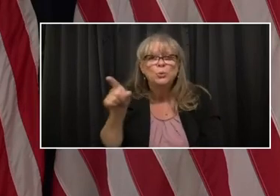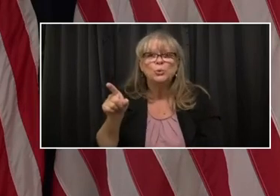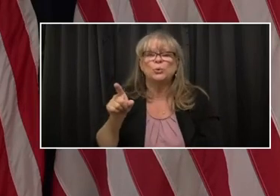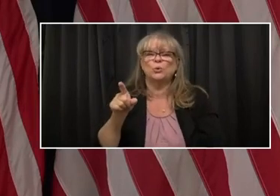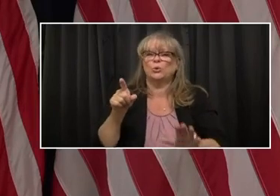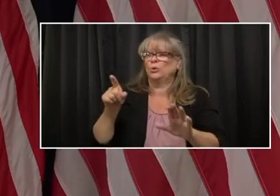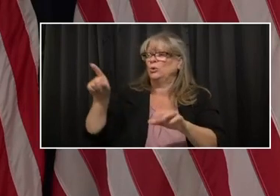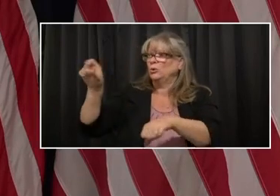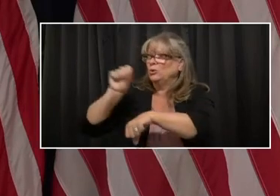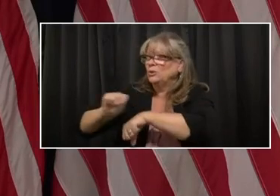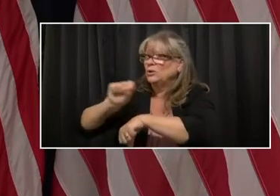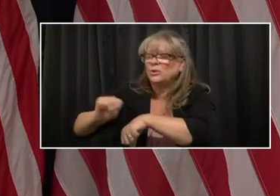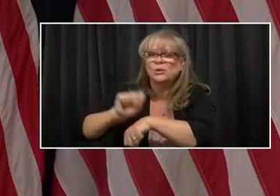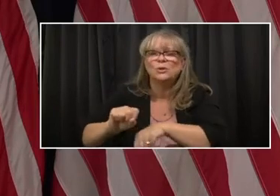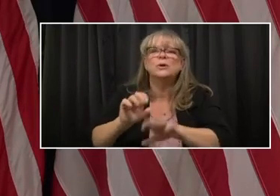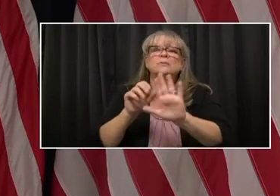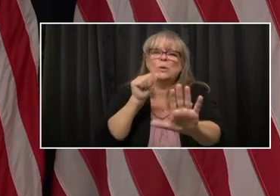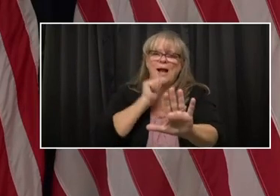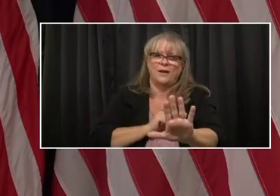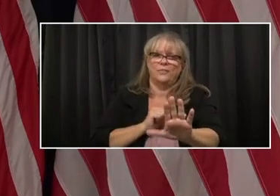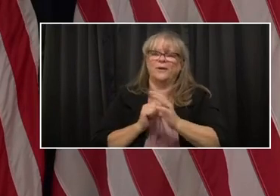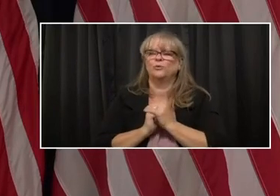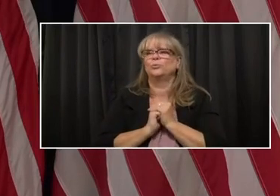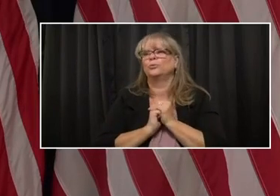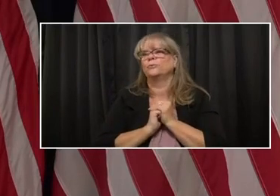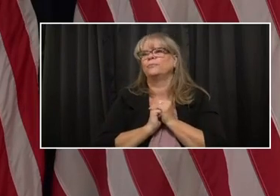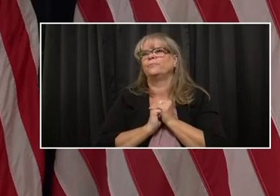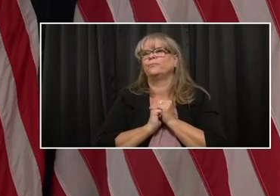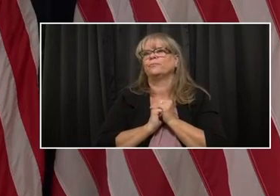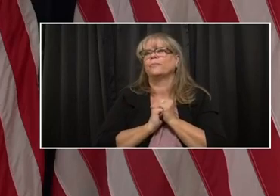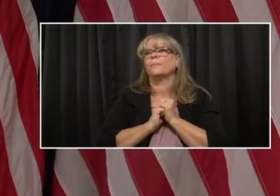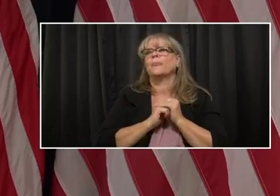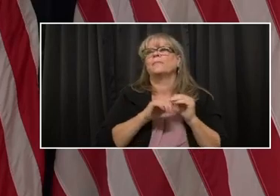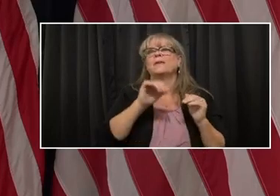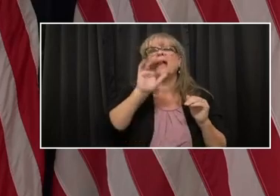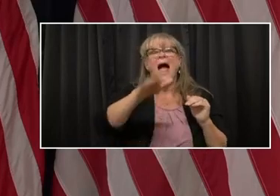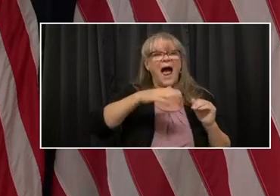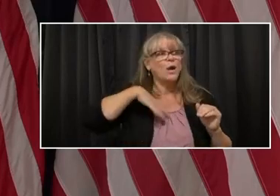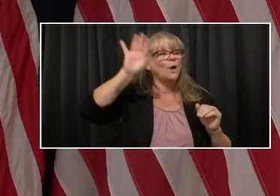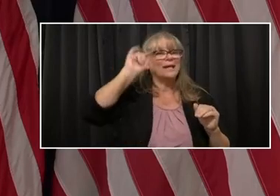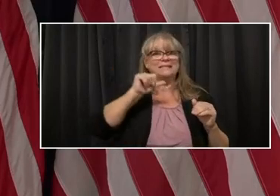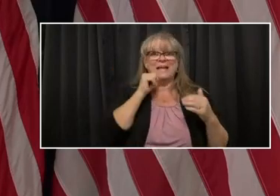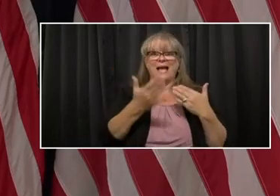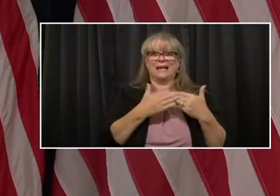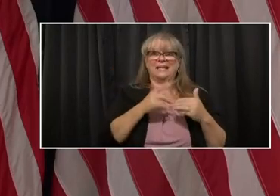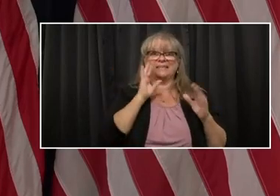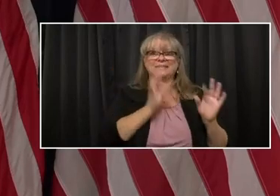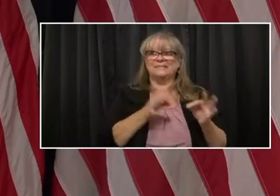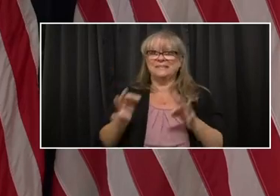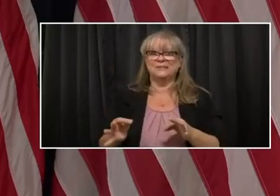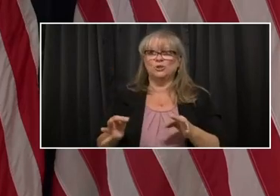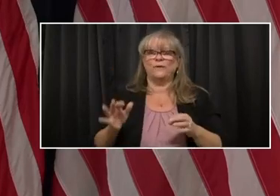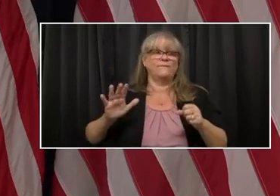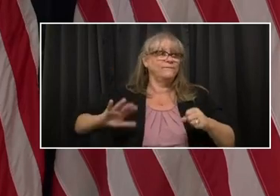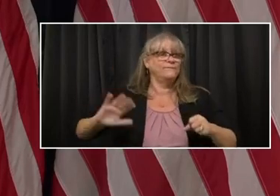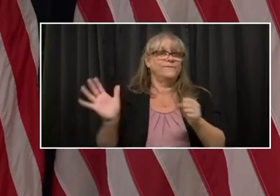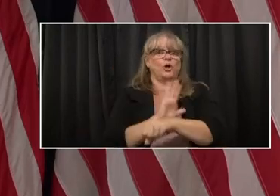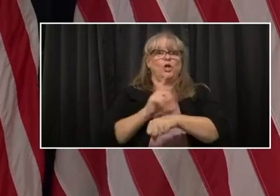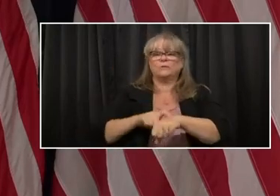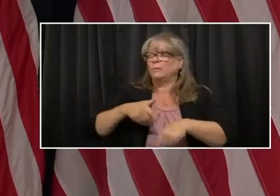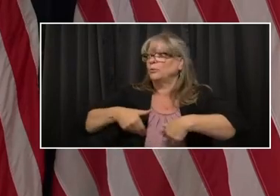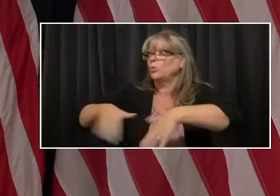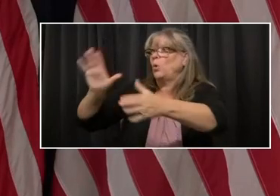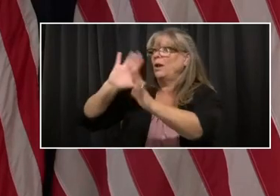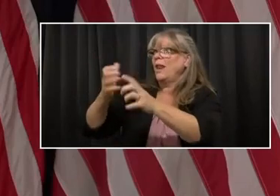we're meeting 5 days a week full-time in a school. It's not an easy decision to say we're only online. It's not an easy decision to uproot everything and